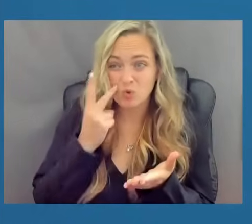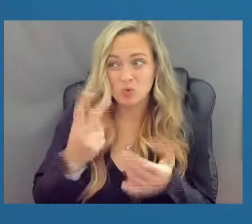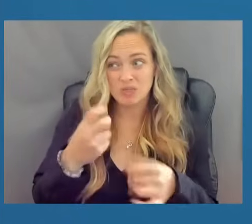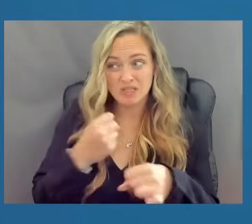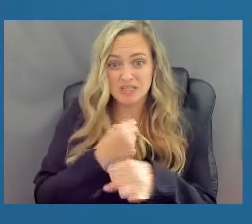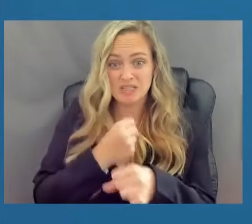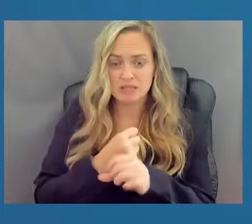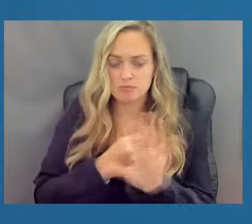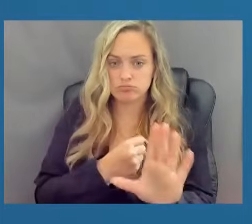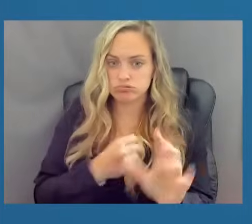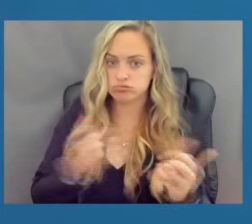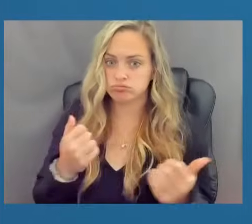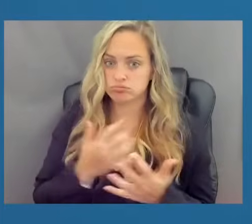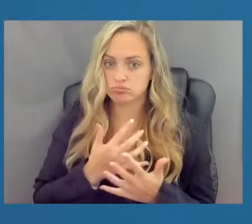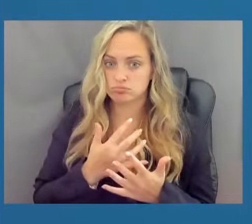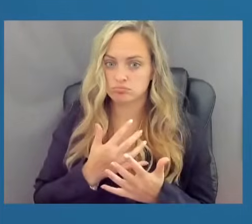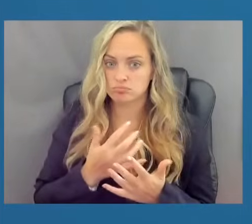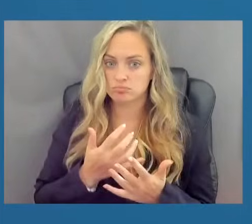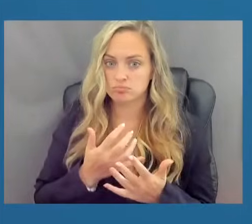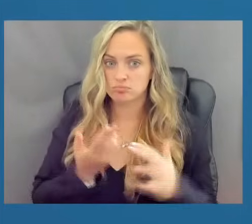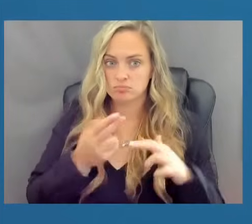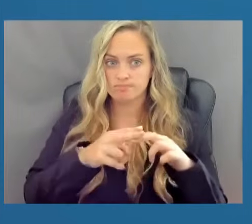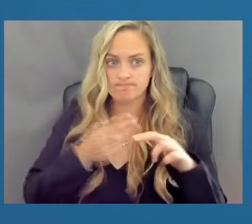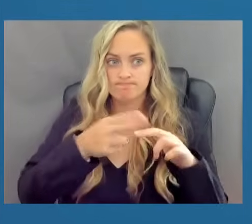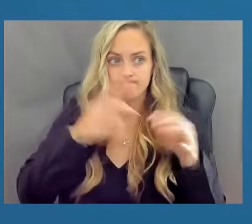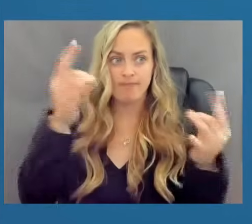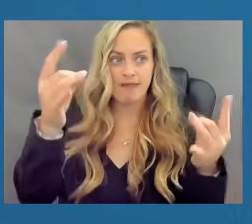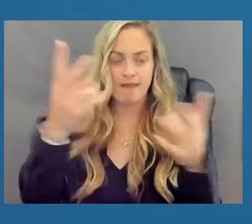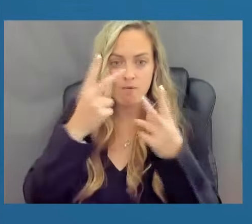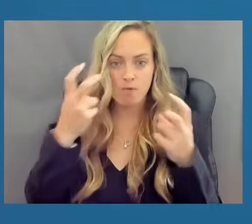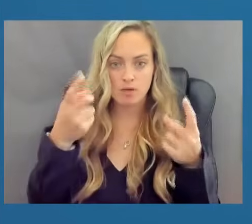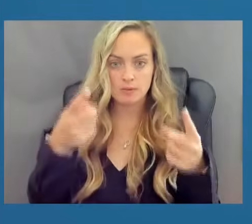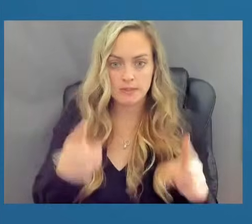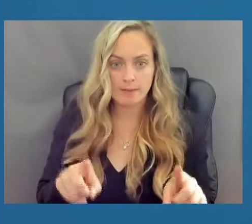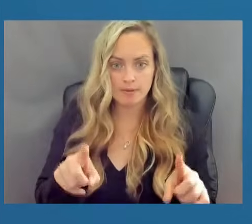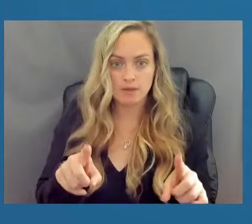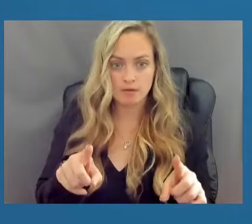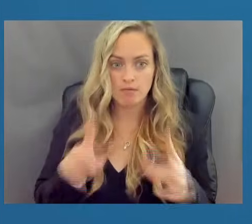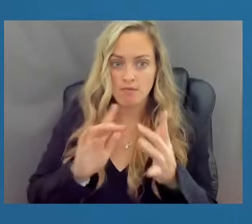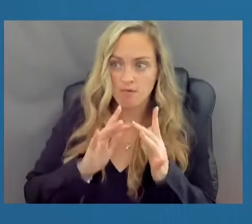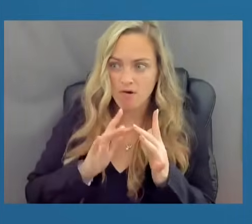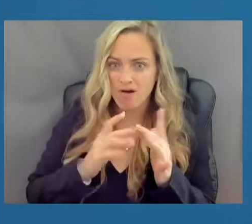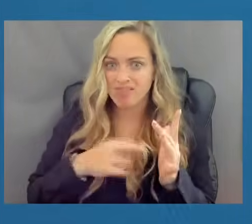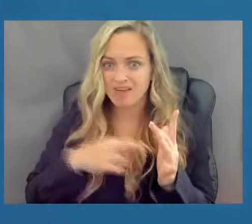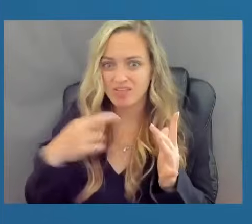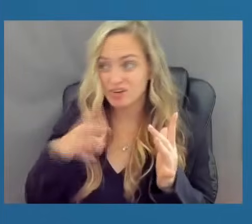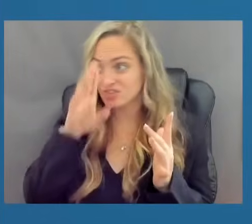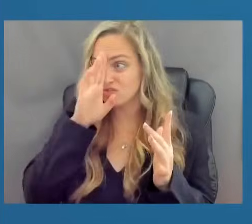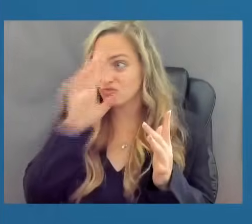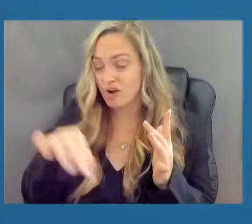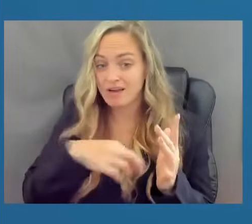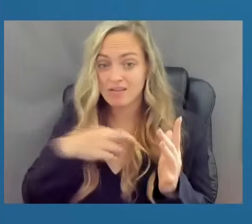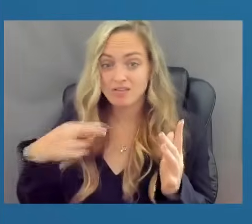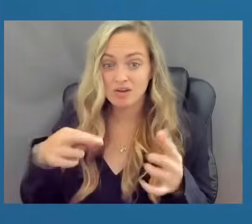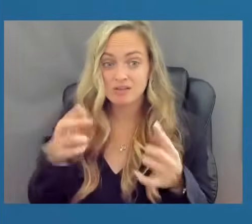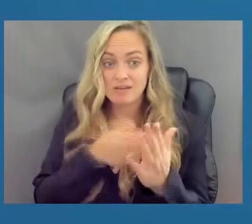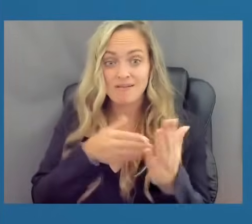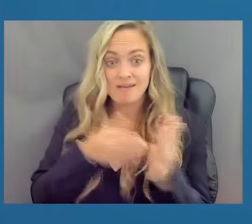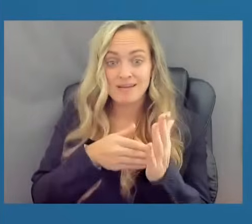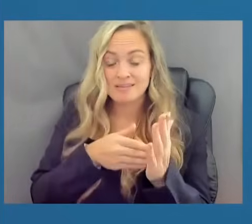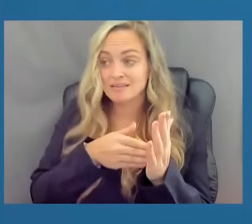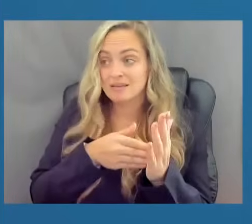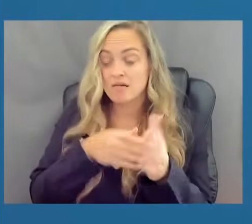statistics on how much the rise in hate crimes has gone up, the online threats, direct threats against elected